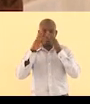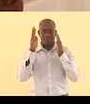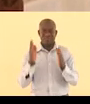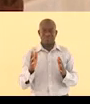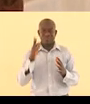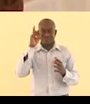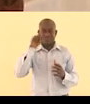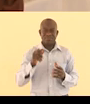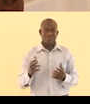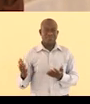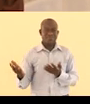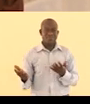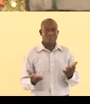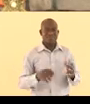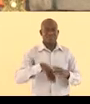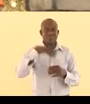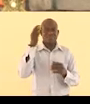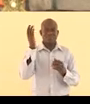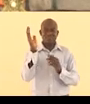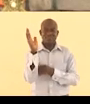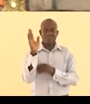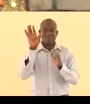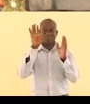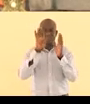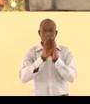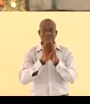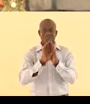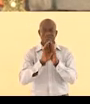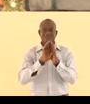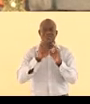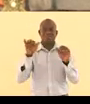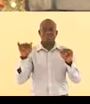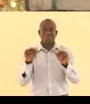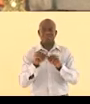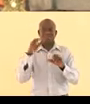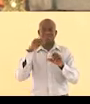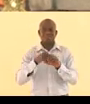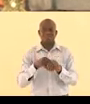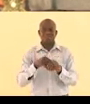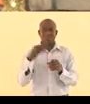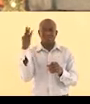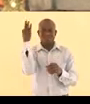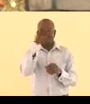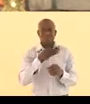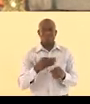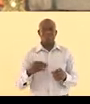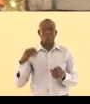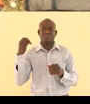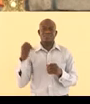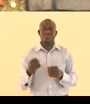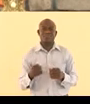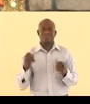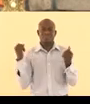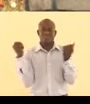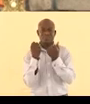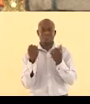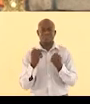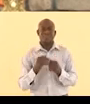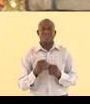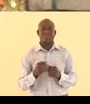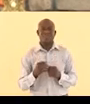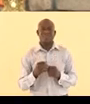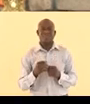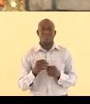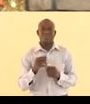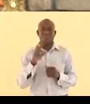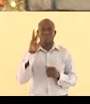prophet must carry out God's command in love. Even in the face of hostility, there should be what? No bitterness,